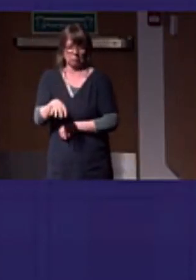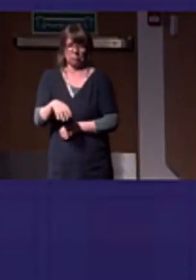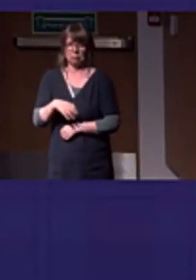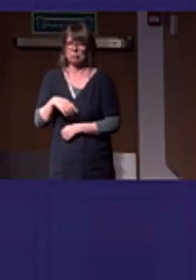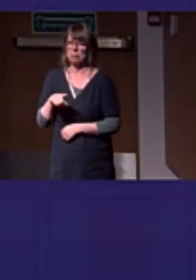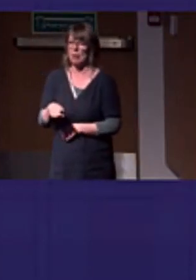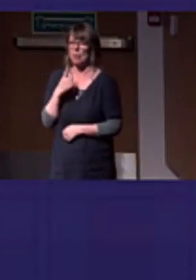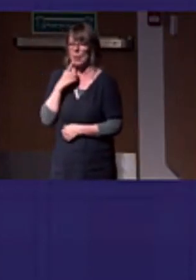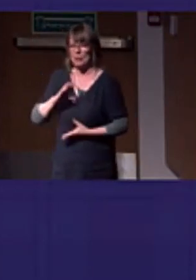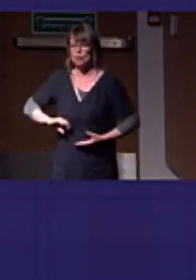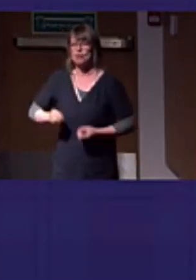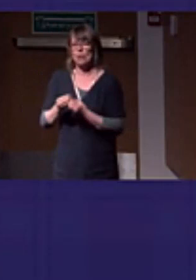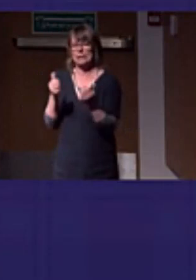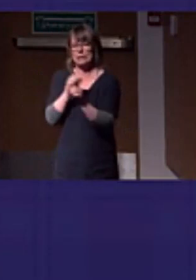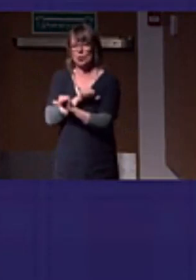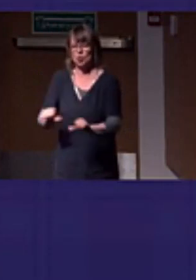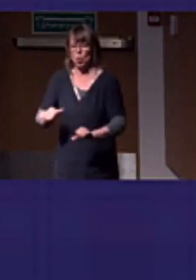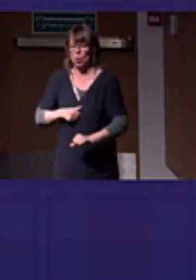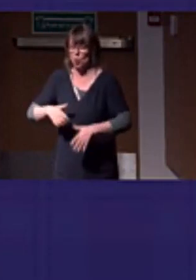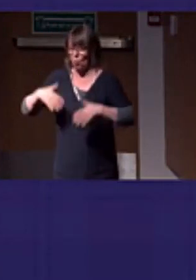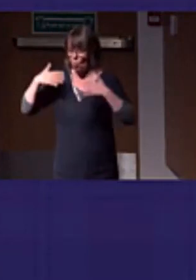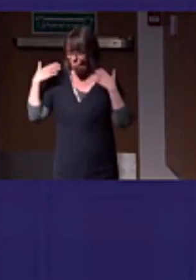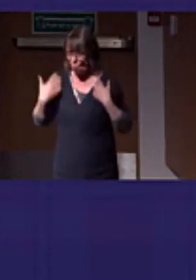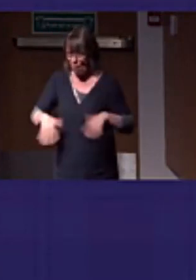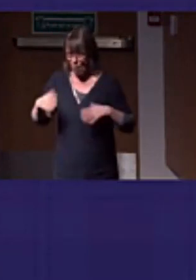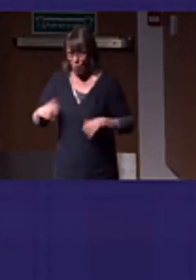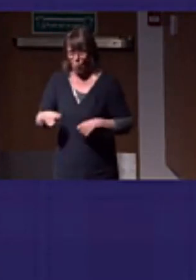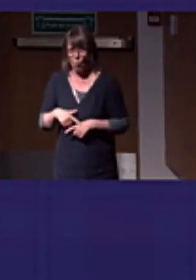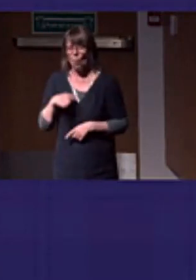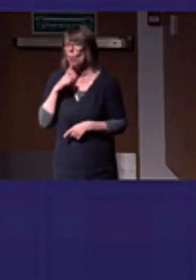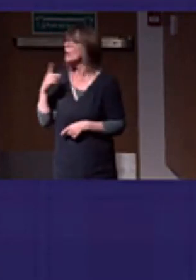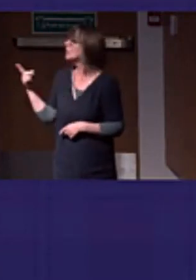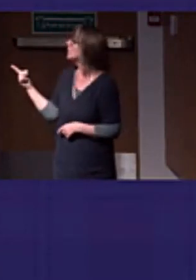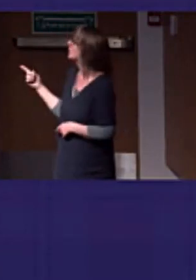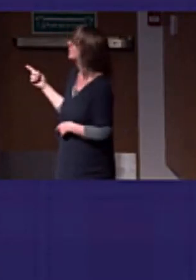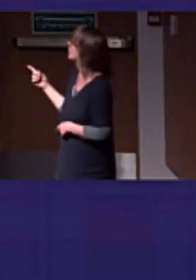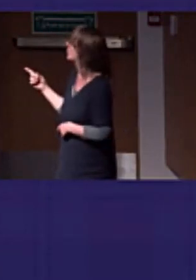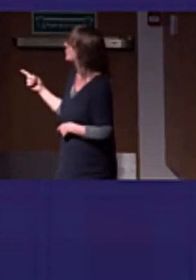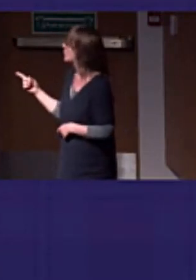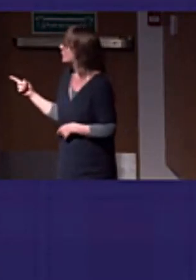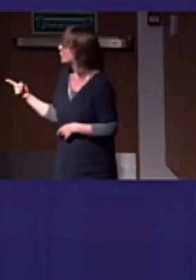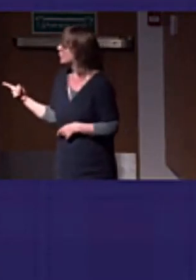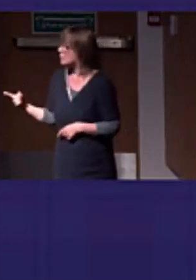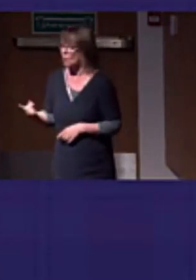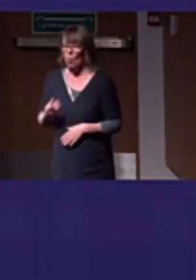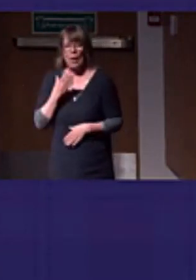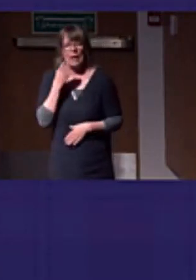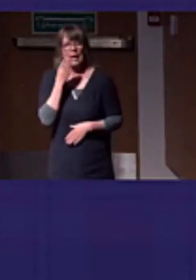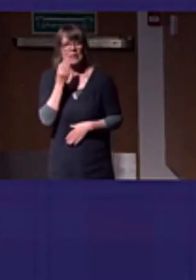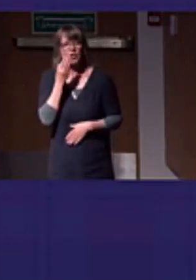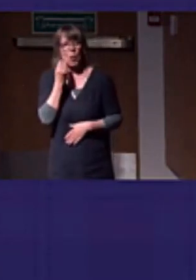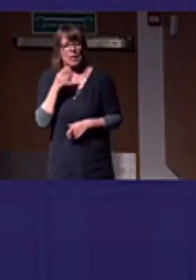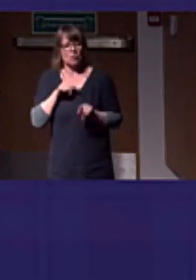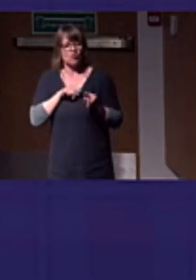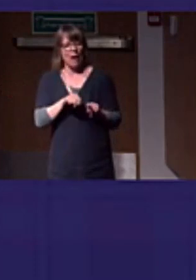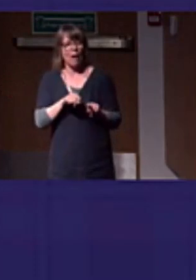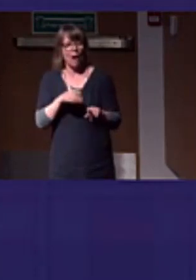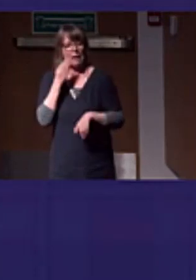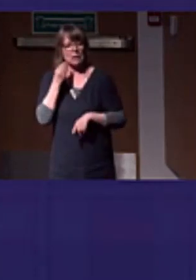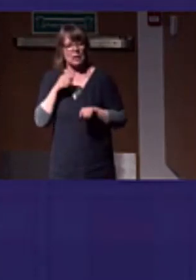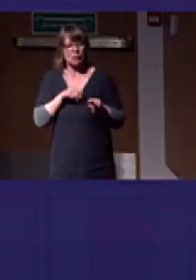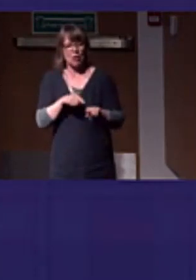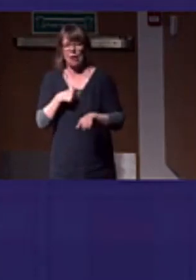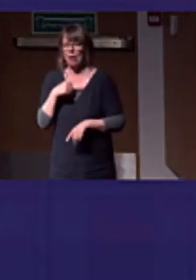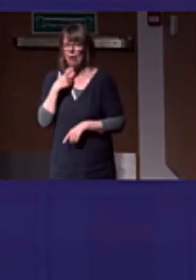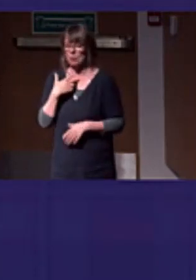built a solution that was so good. It was an insulin tracker thing, a power app. And it was so legit, where